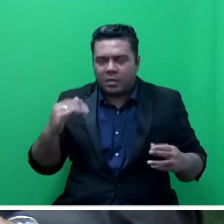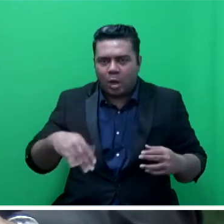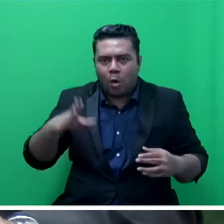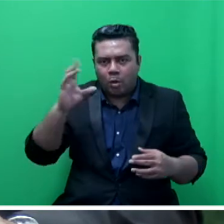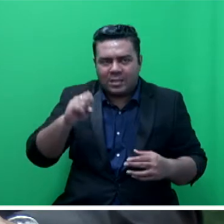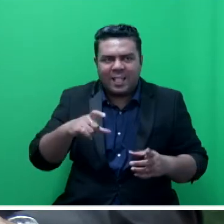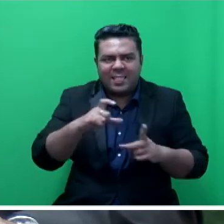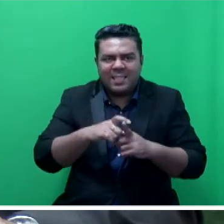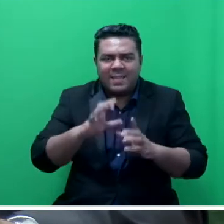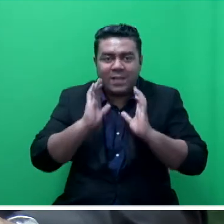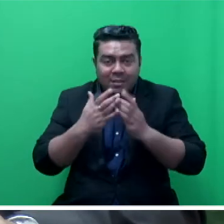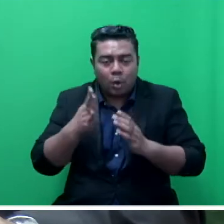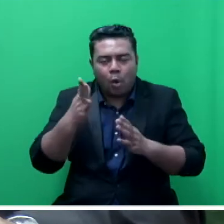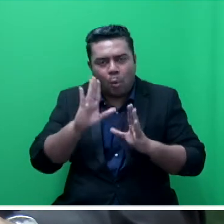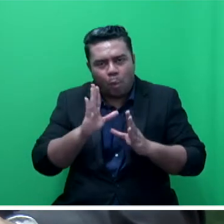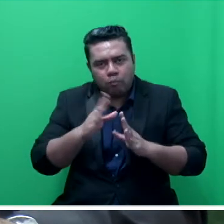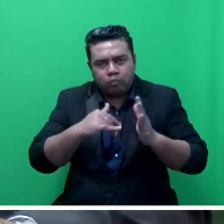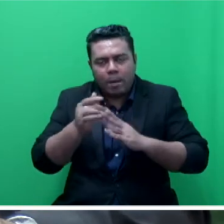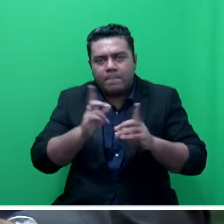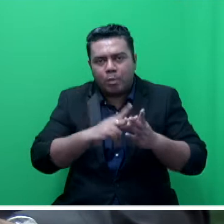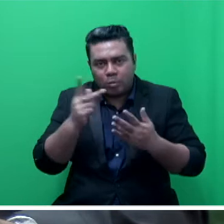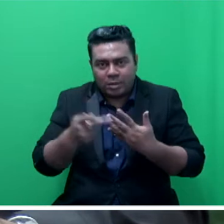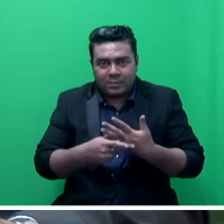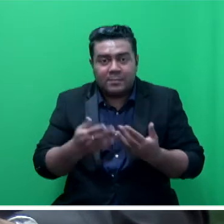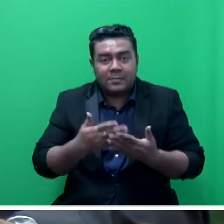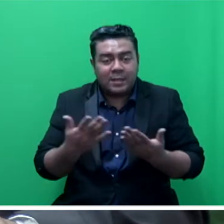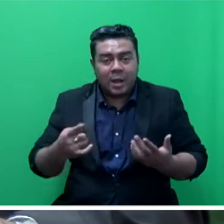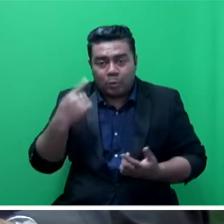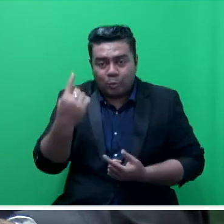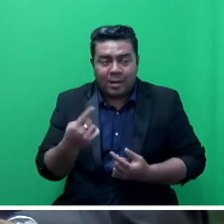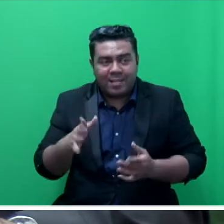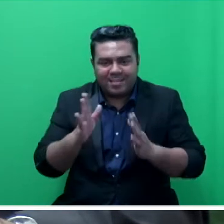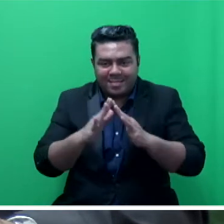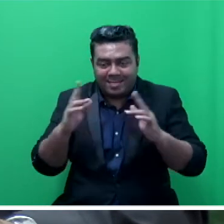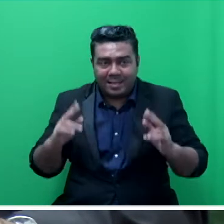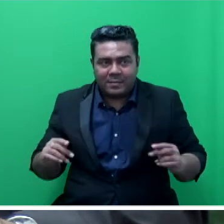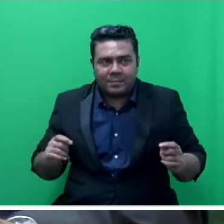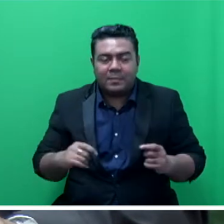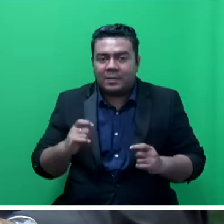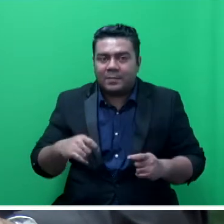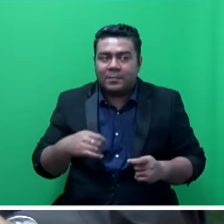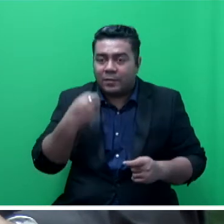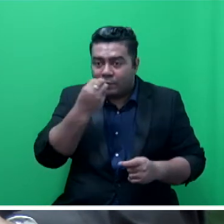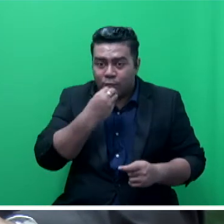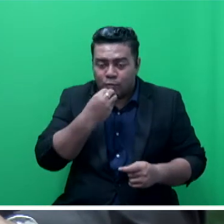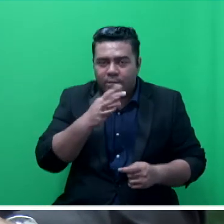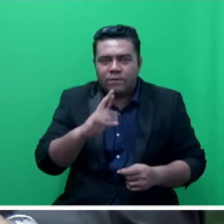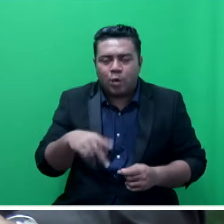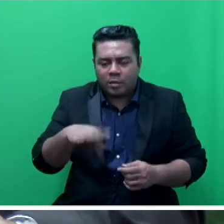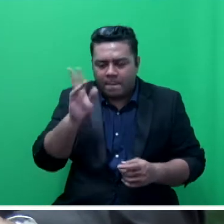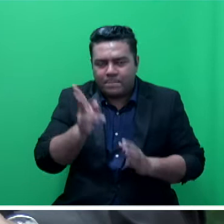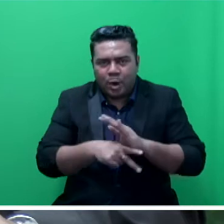defect reconstruction project. Now, a single tent is used as a dining facility for the primary school